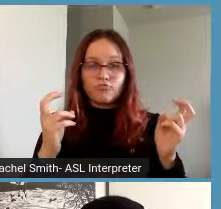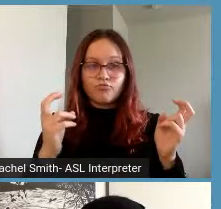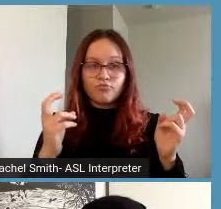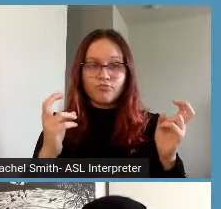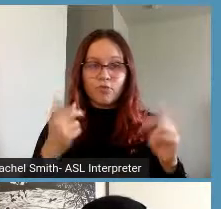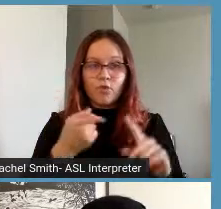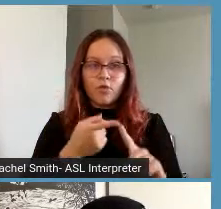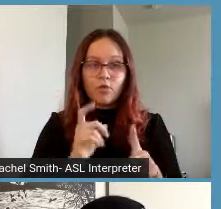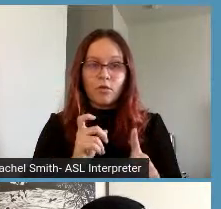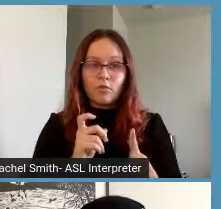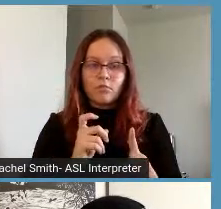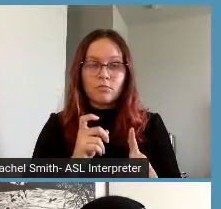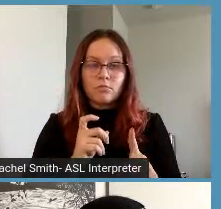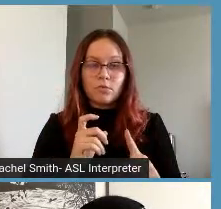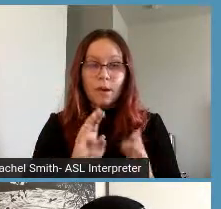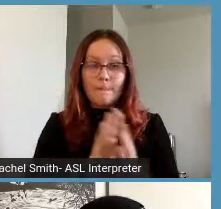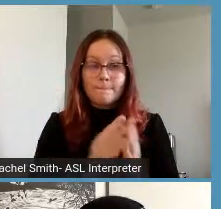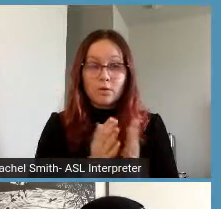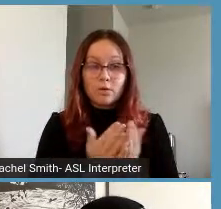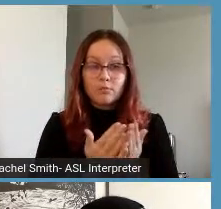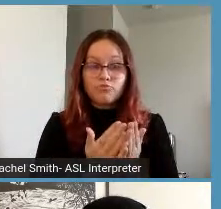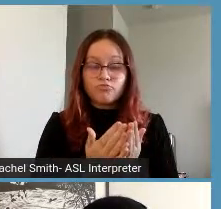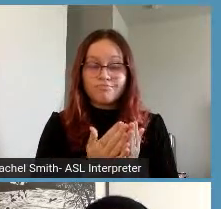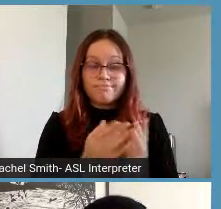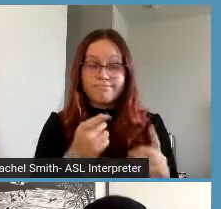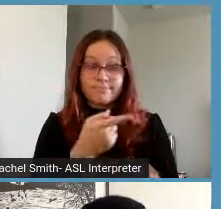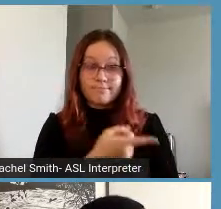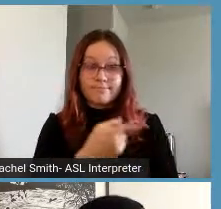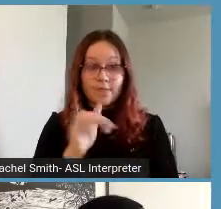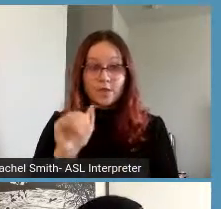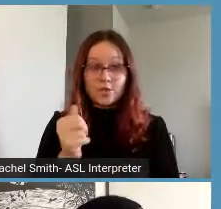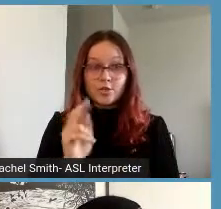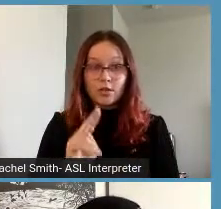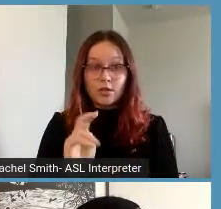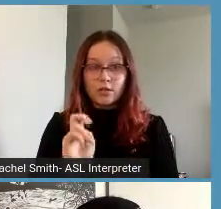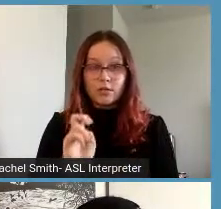journalist and anti-lynching activist Ida B. Wells,